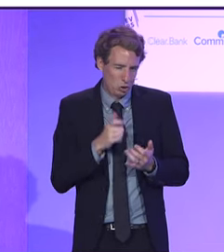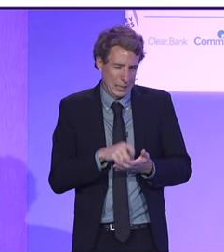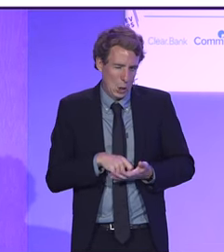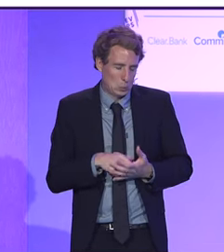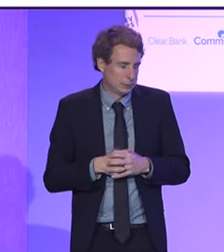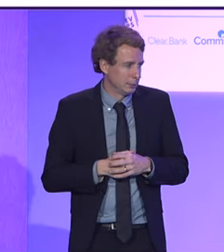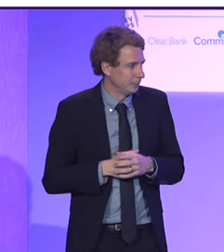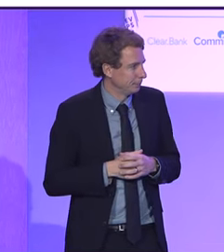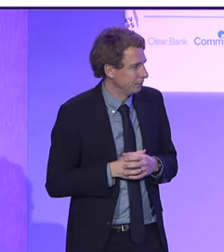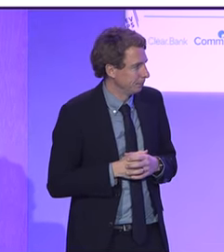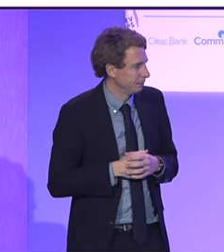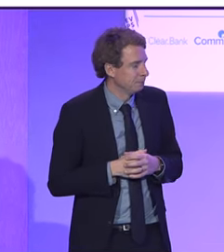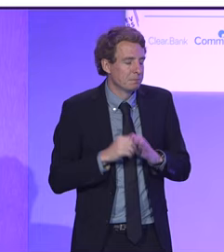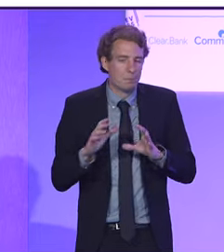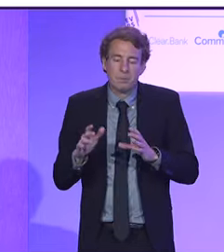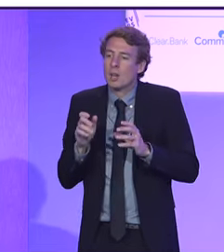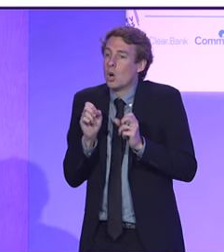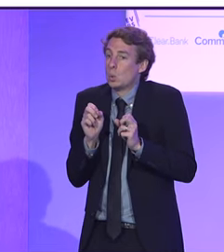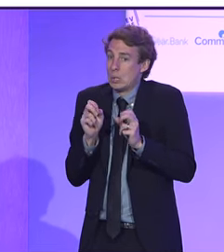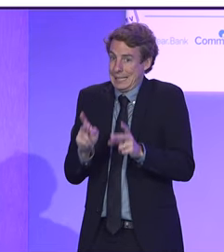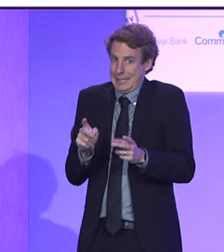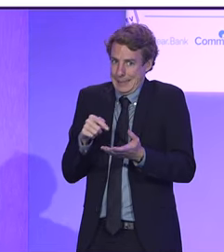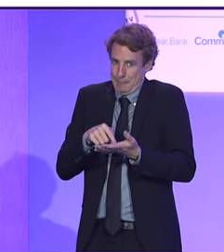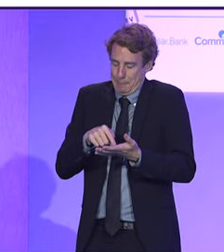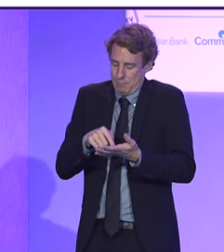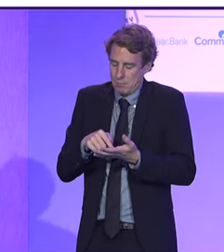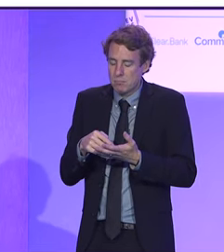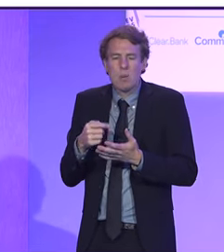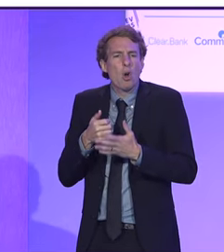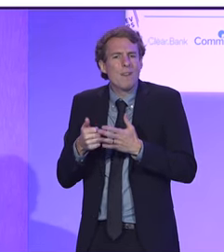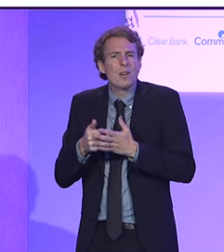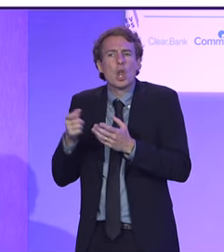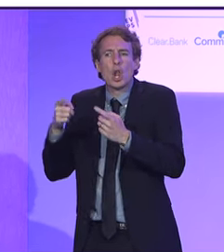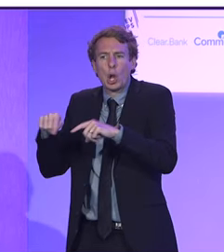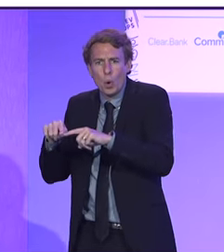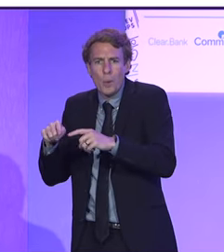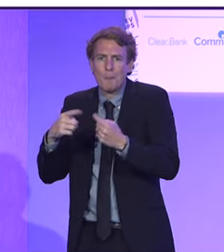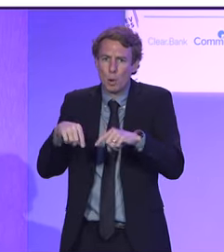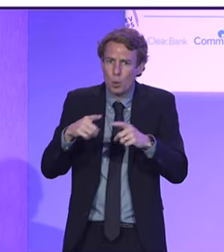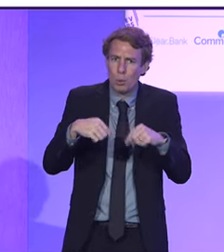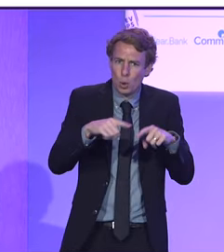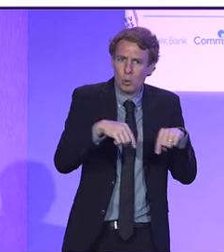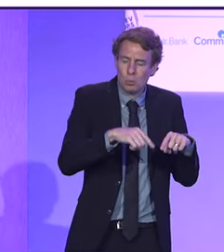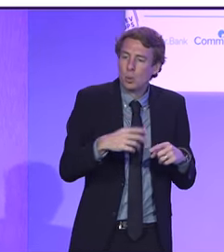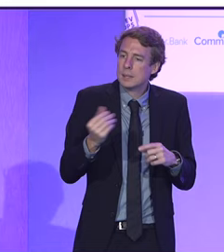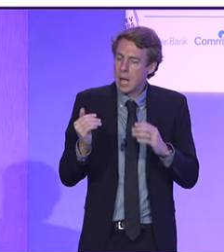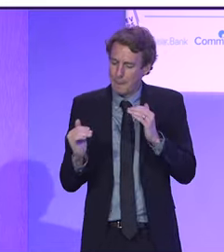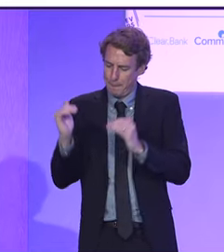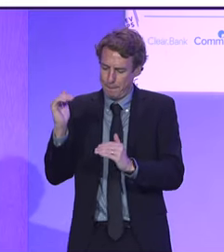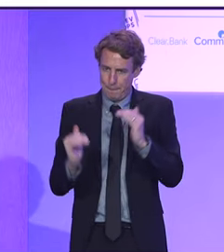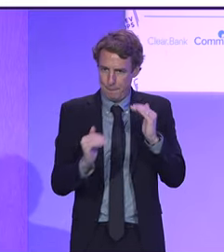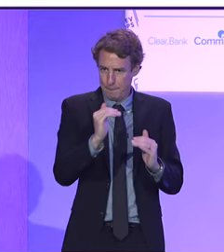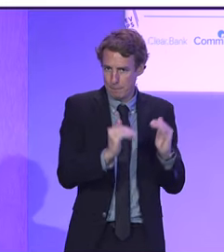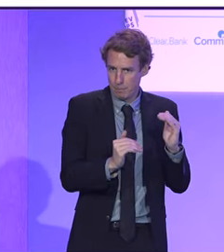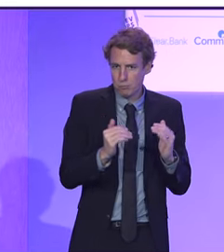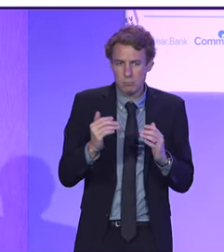So typically in some systems, or most systems, you have multiple loops, and some loops will dominate over other loops. And if you see